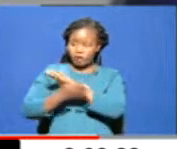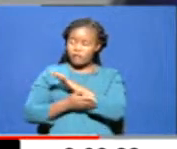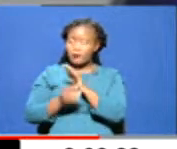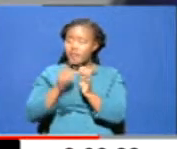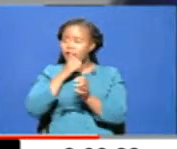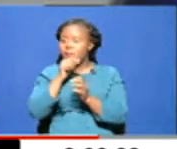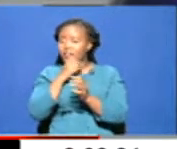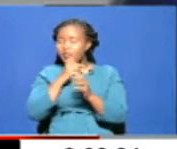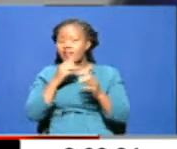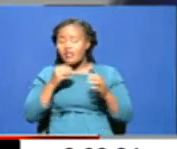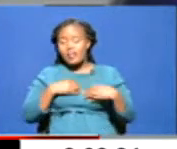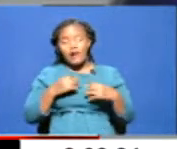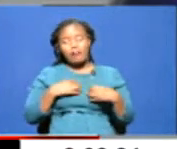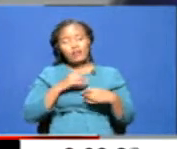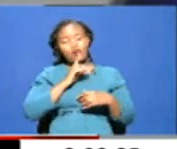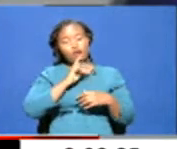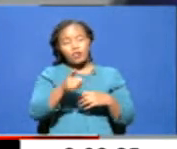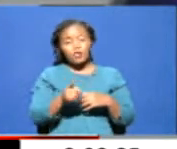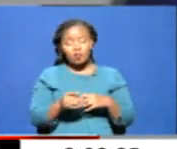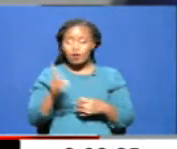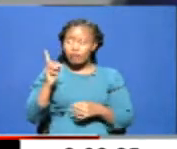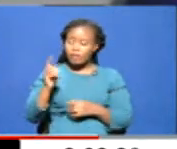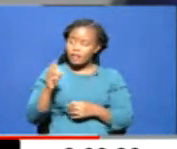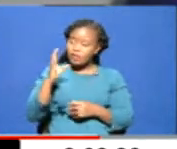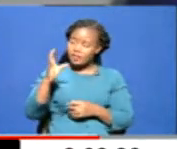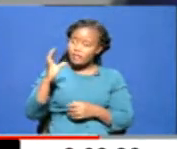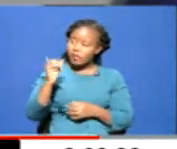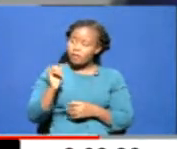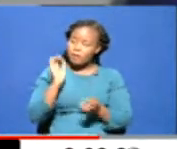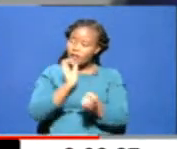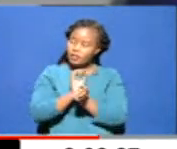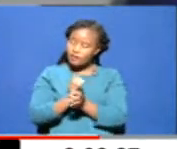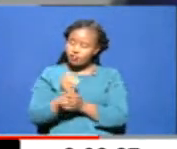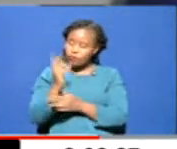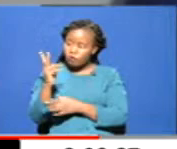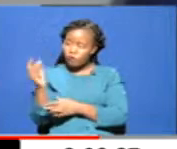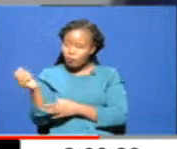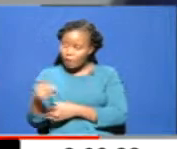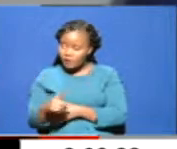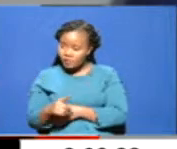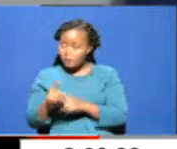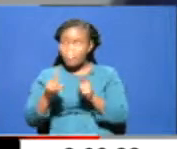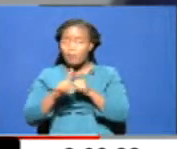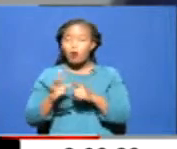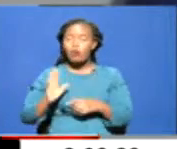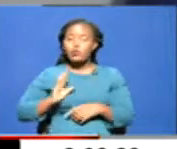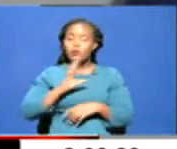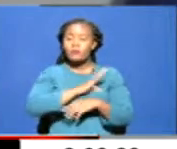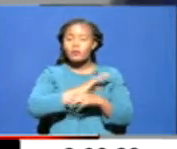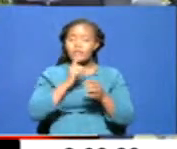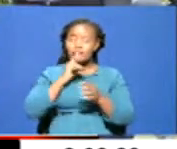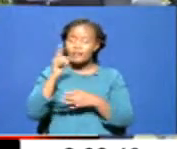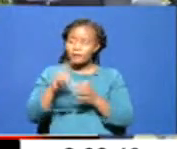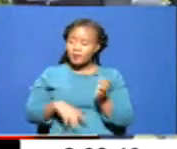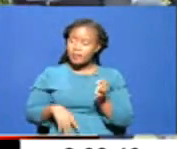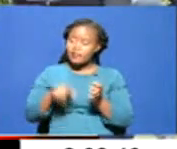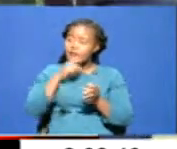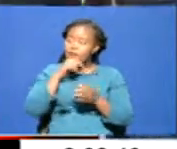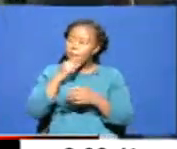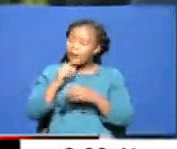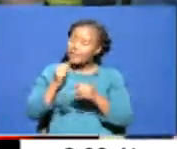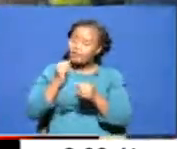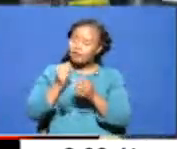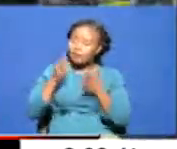sentencing of the Director of Criminal Investigations. The board father said that Wanjigi should have dealt with the board directly for